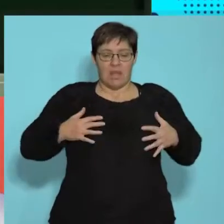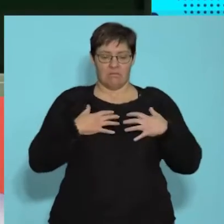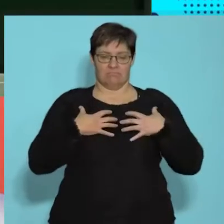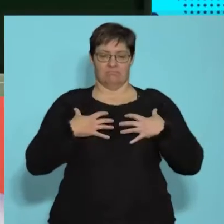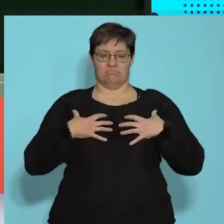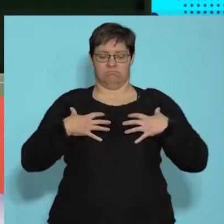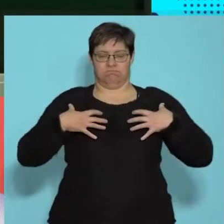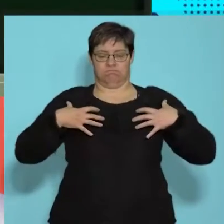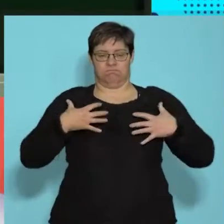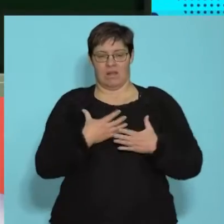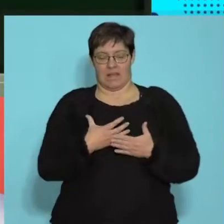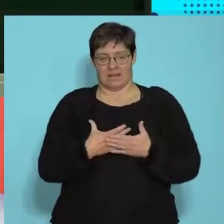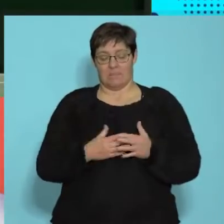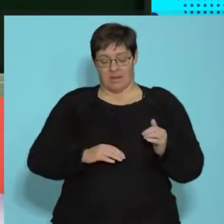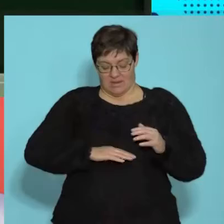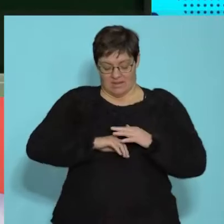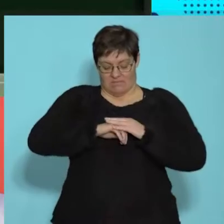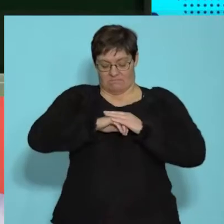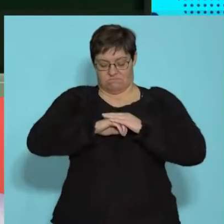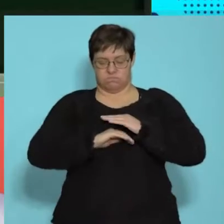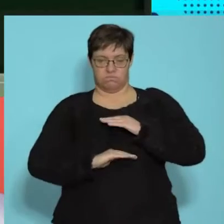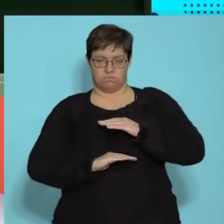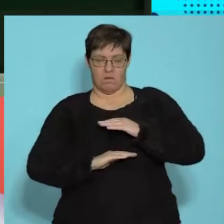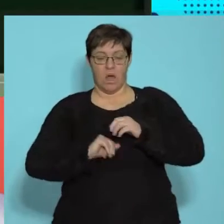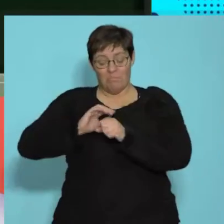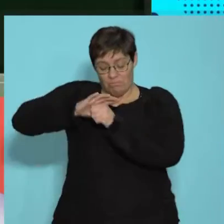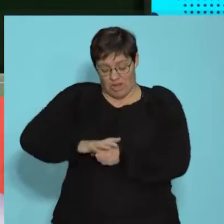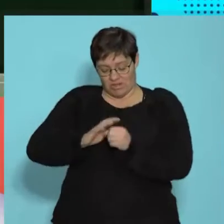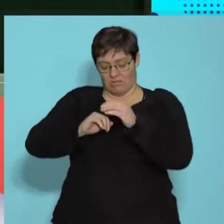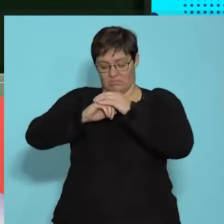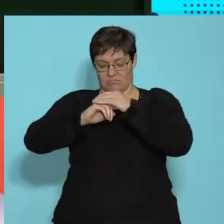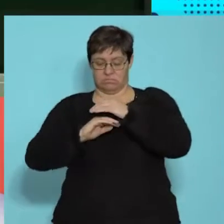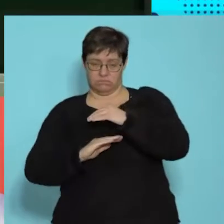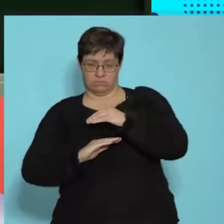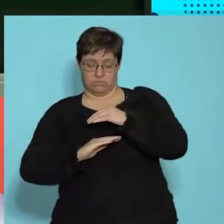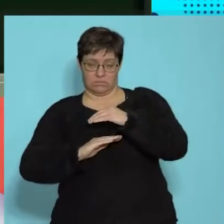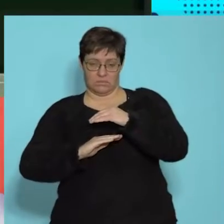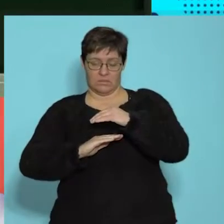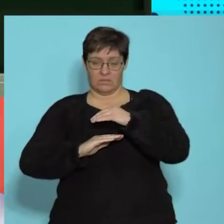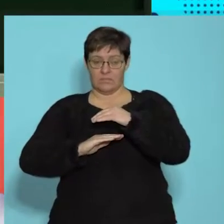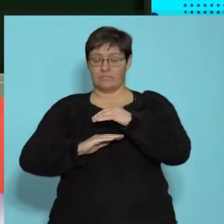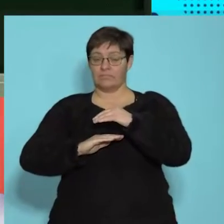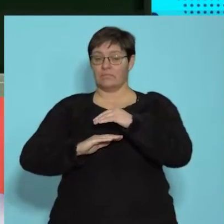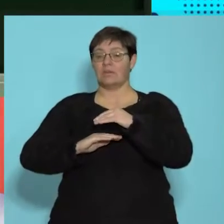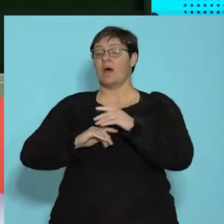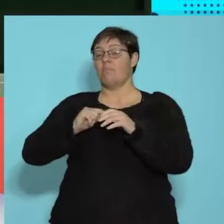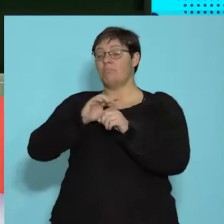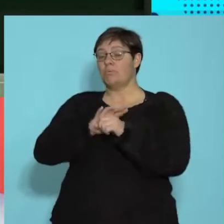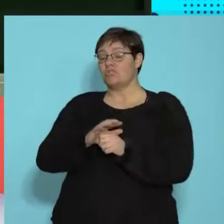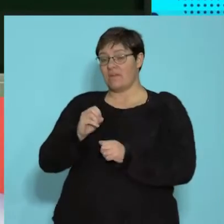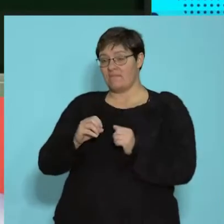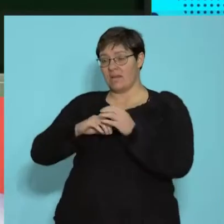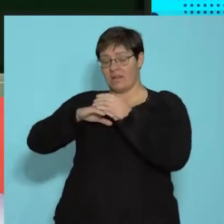can inflate. But the most important part is I've decreased the pressure. And as soon as I have a pressure